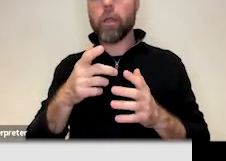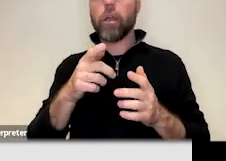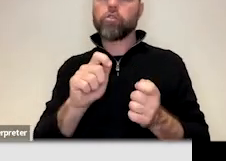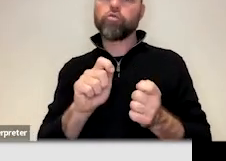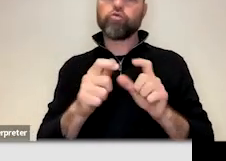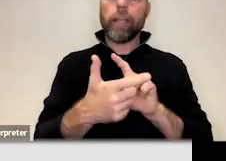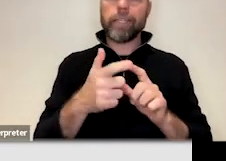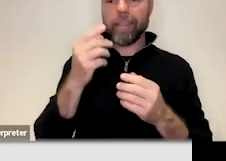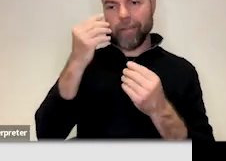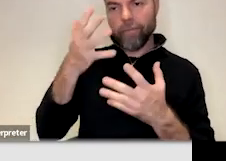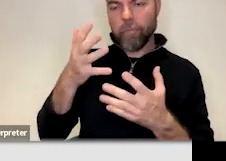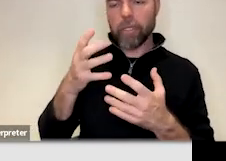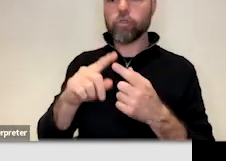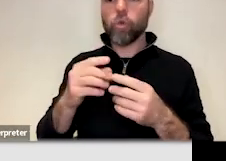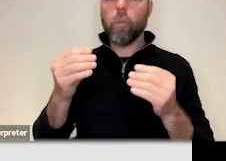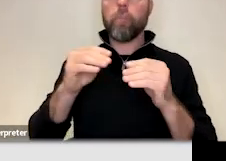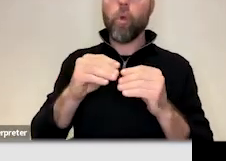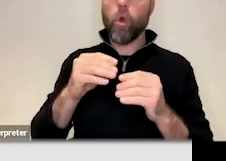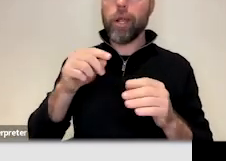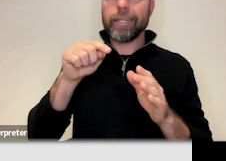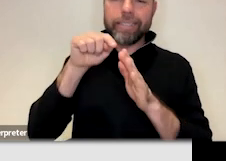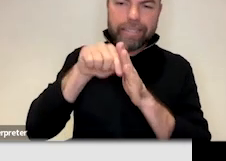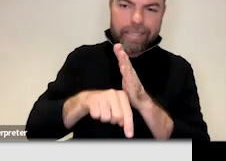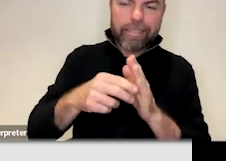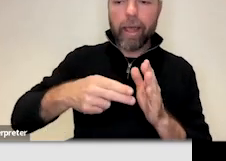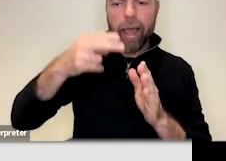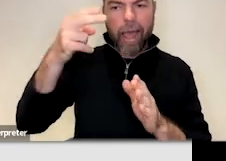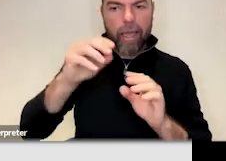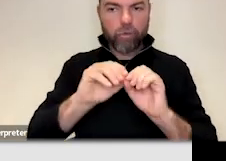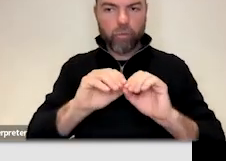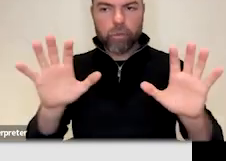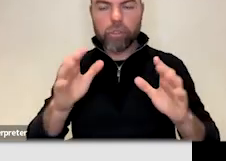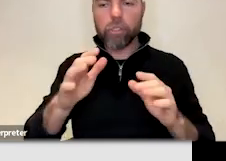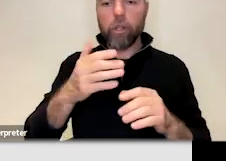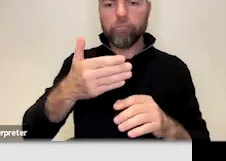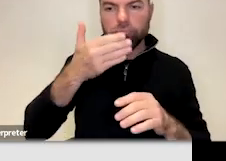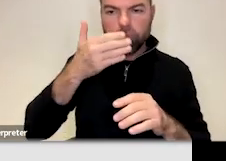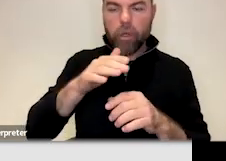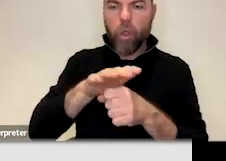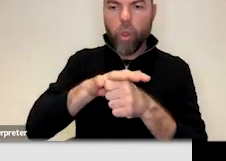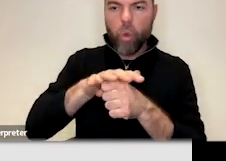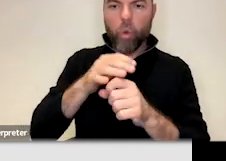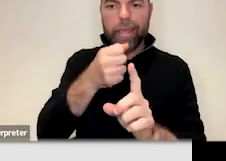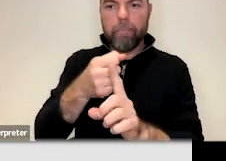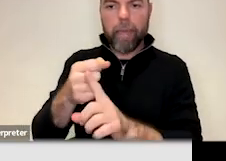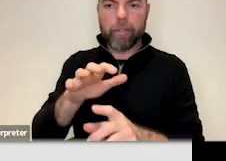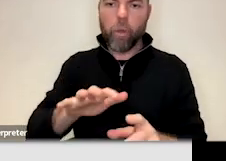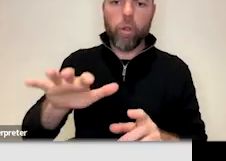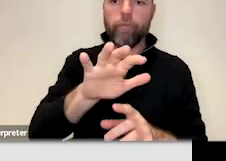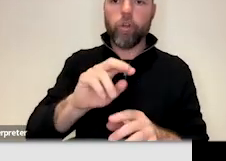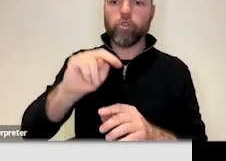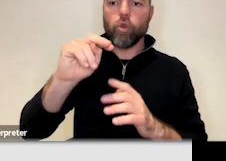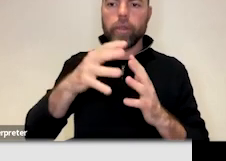that information into much more detailed, higher resolution local impacts across North America. And we're